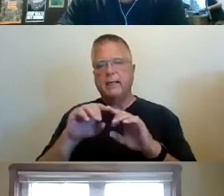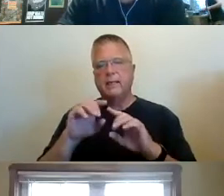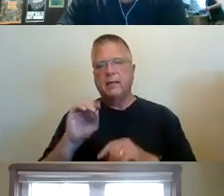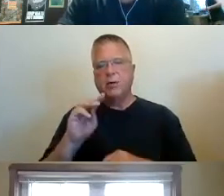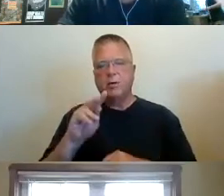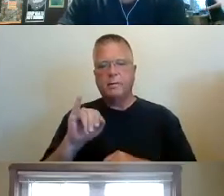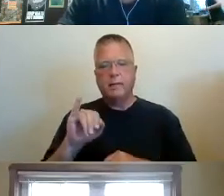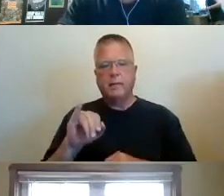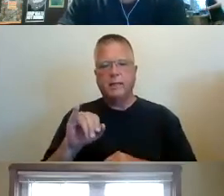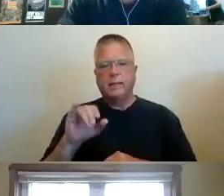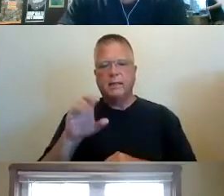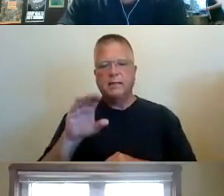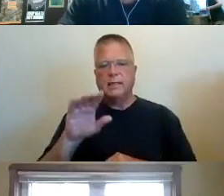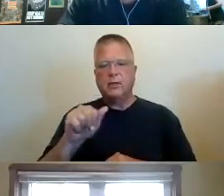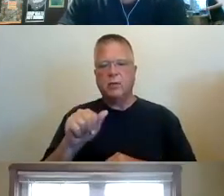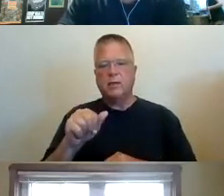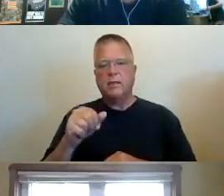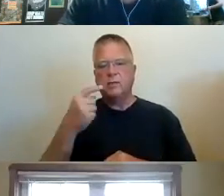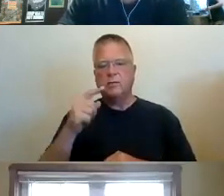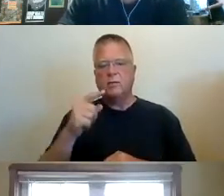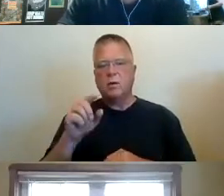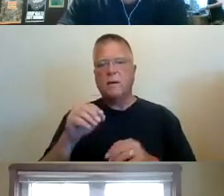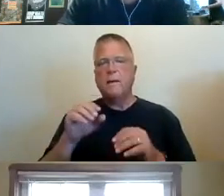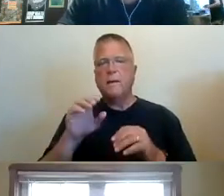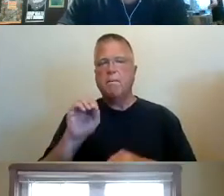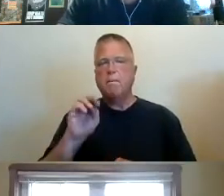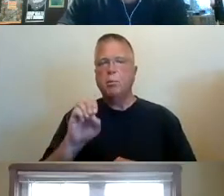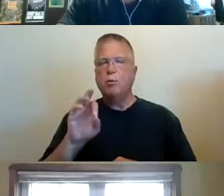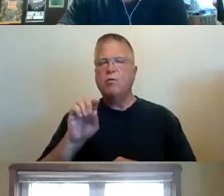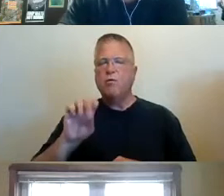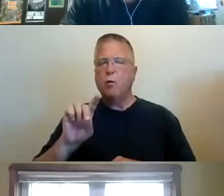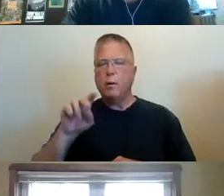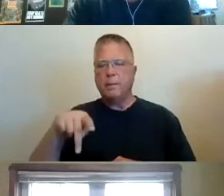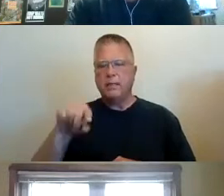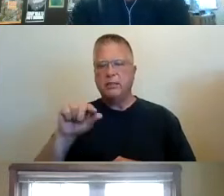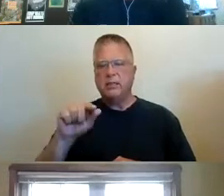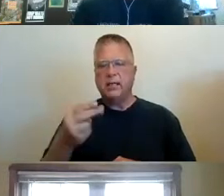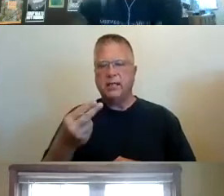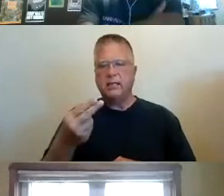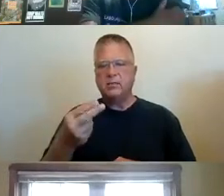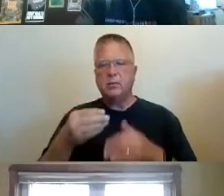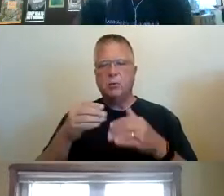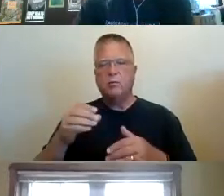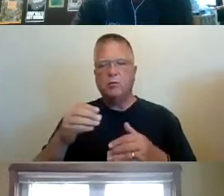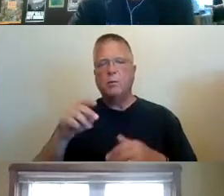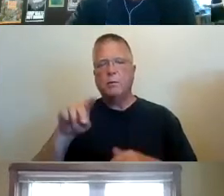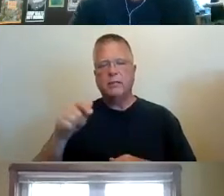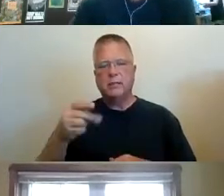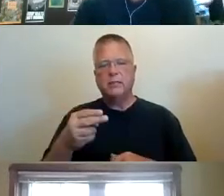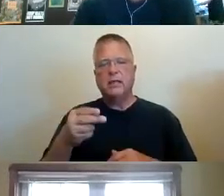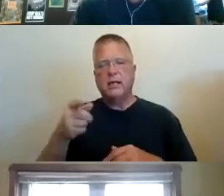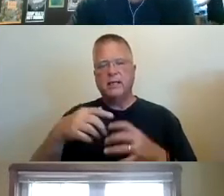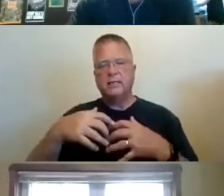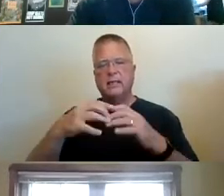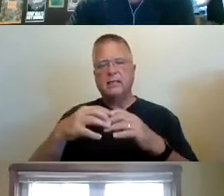Forward PGH initiative, which is an initiative to provide safe, complete streets